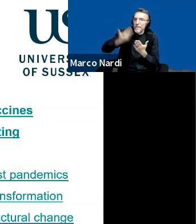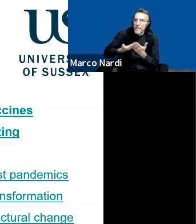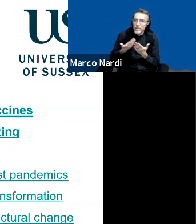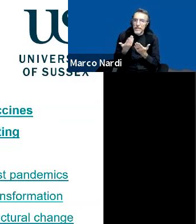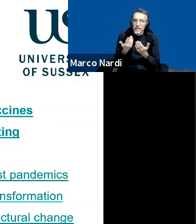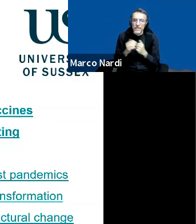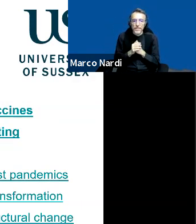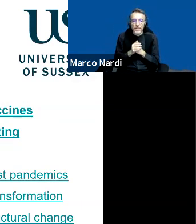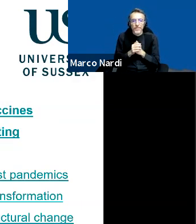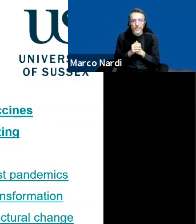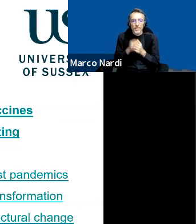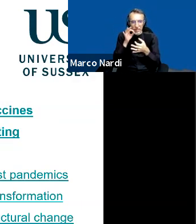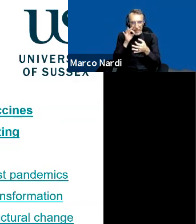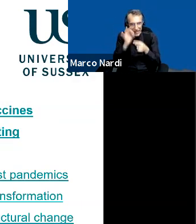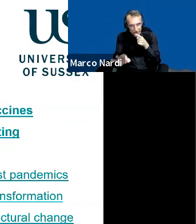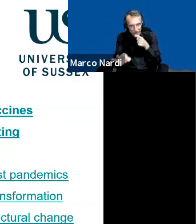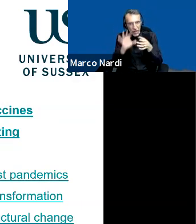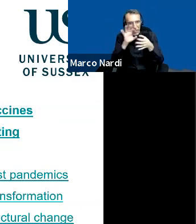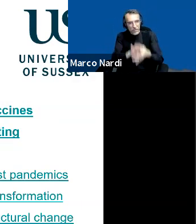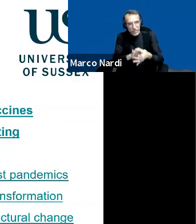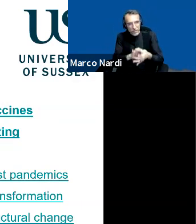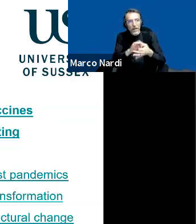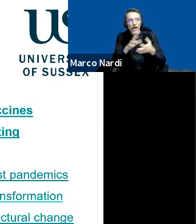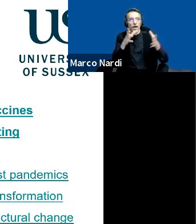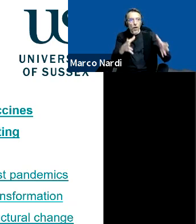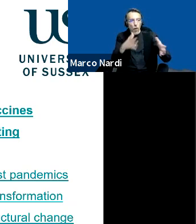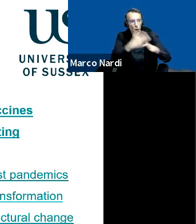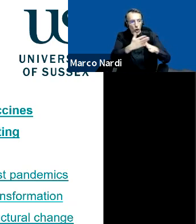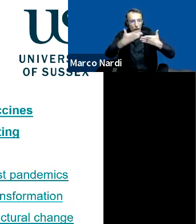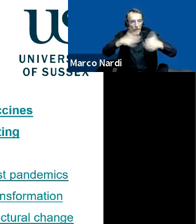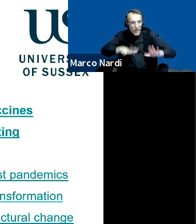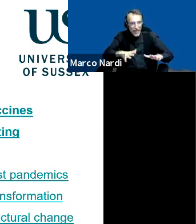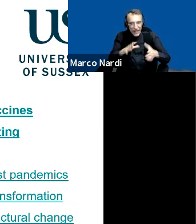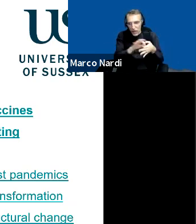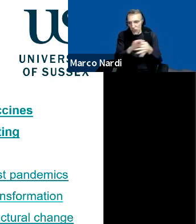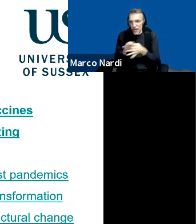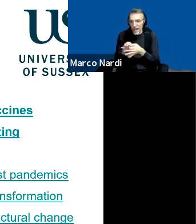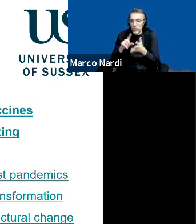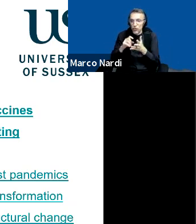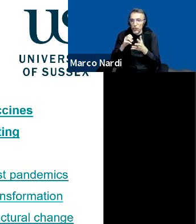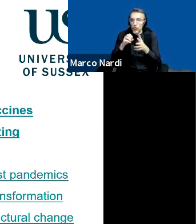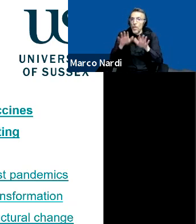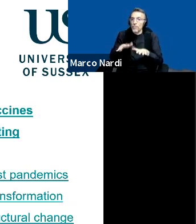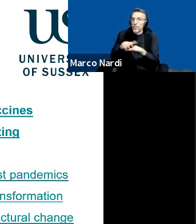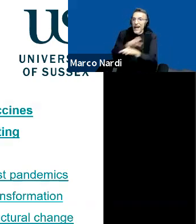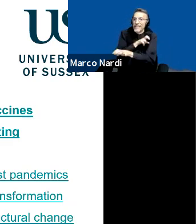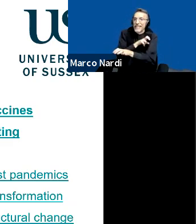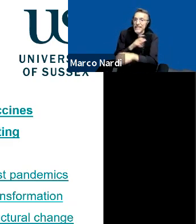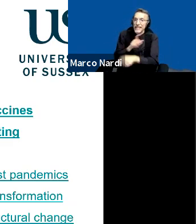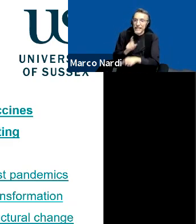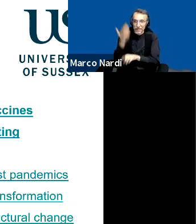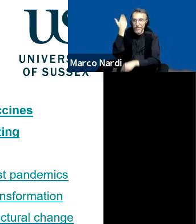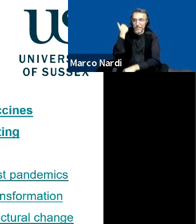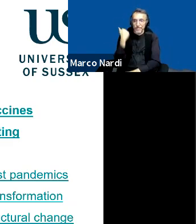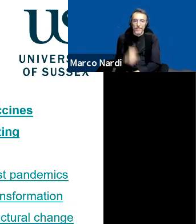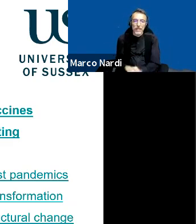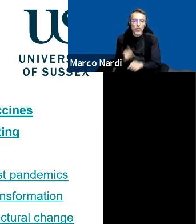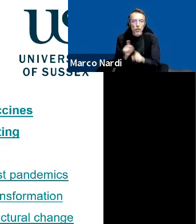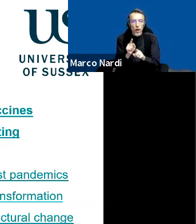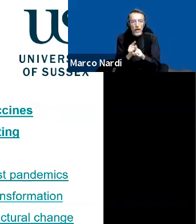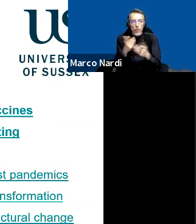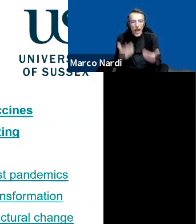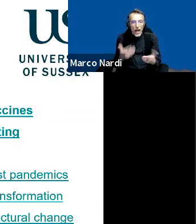especially actually relating to the UK in relation to Brexit. And then on the final area of work that may relate to this in SPRU is